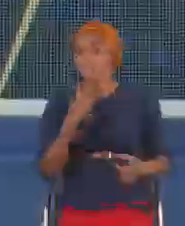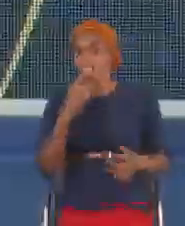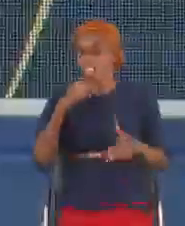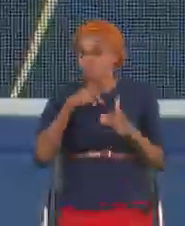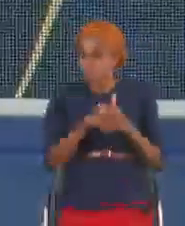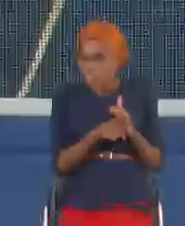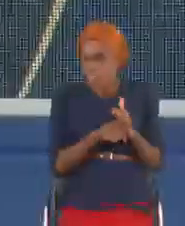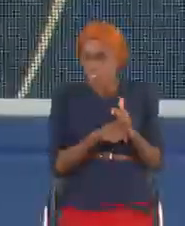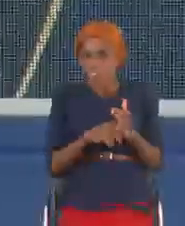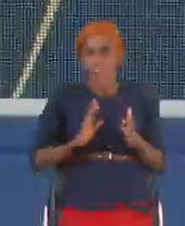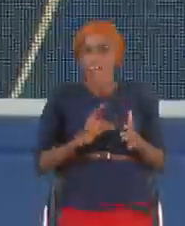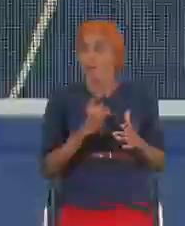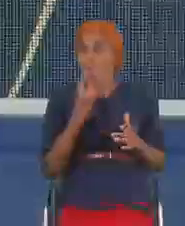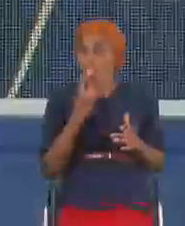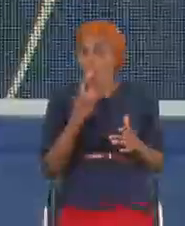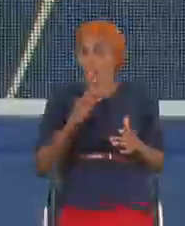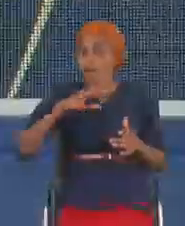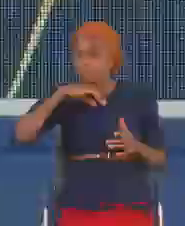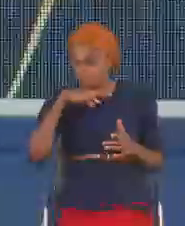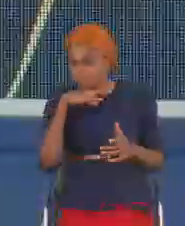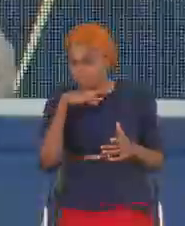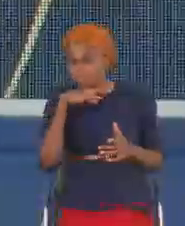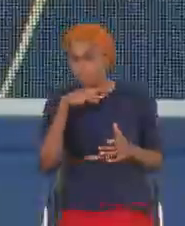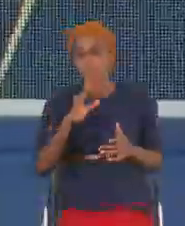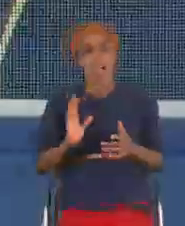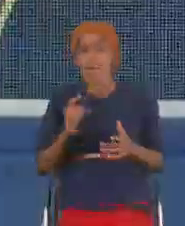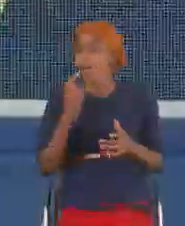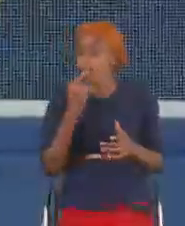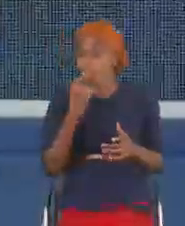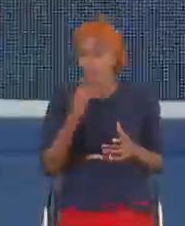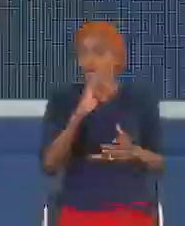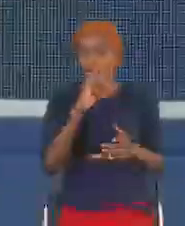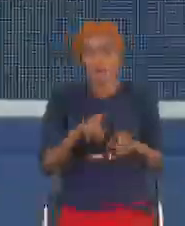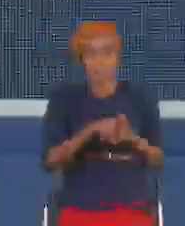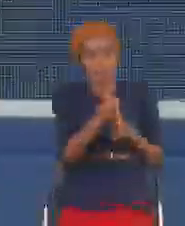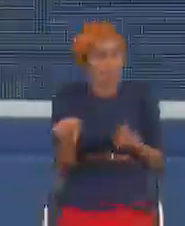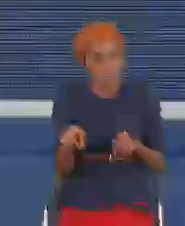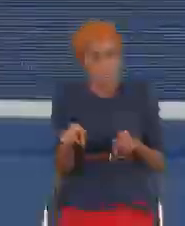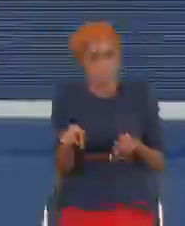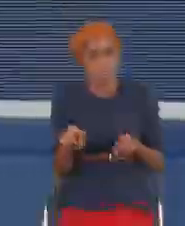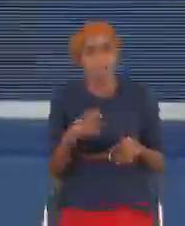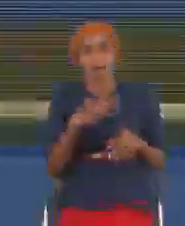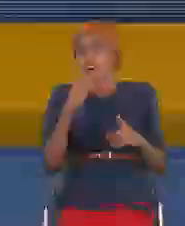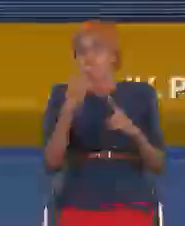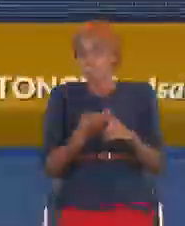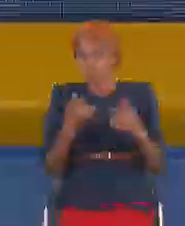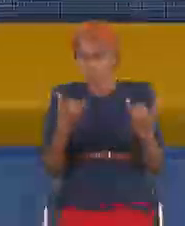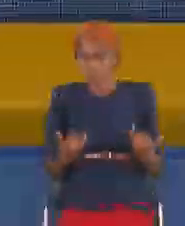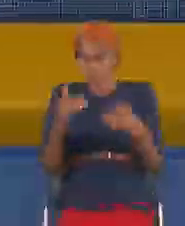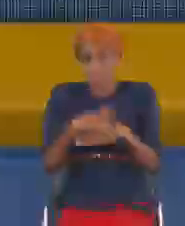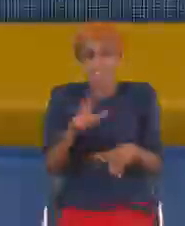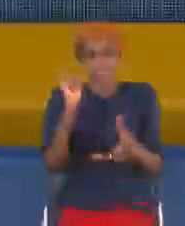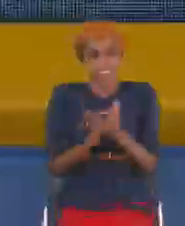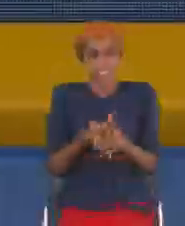piercing, our tongues are polluted, our tongues are perverse. But tonight, that perversity in